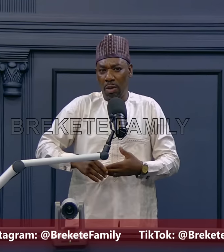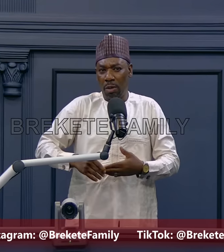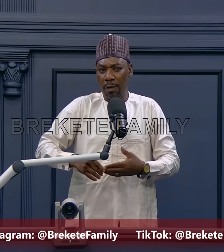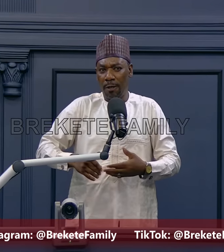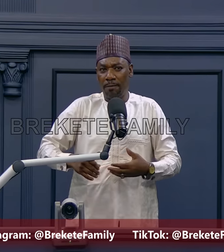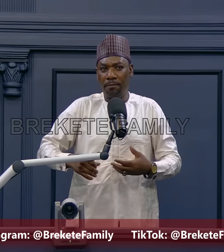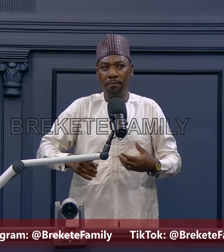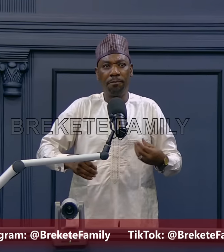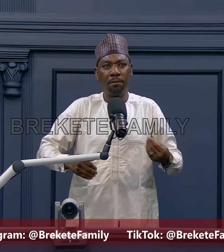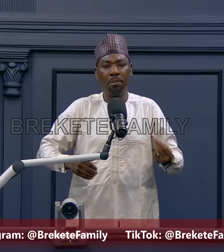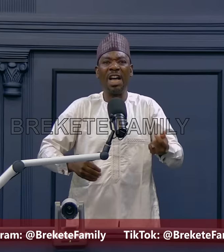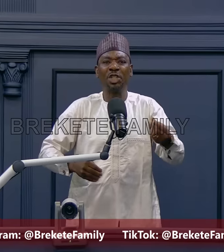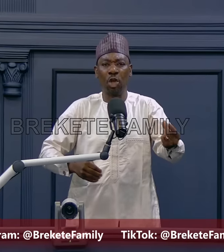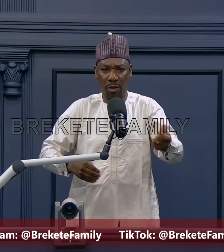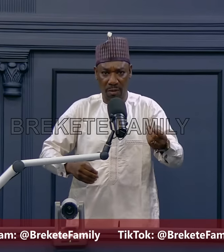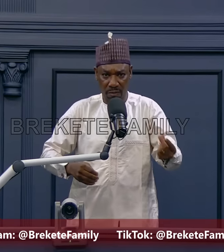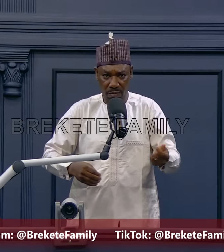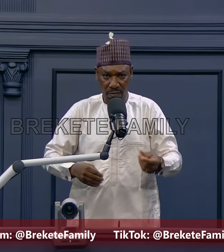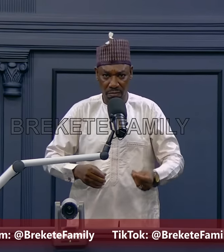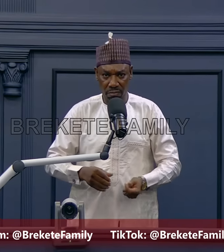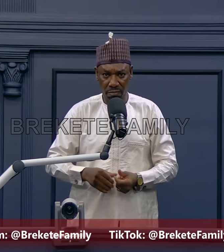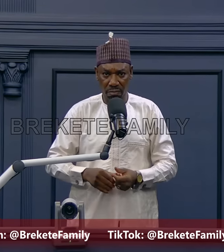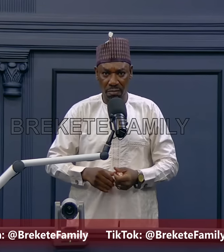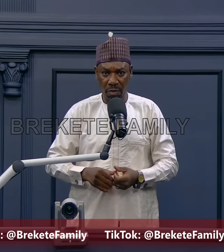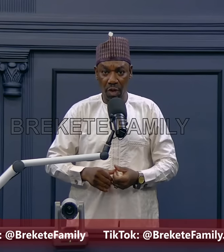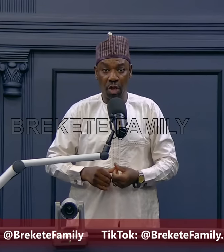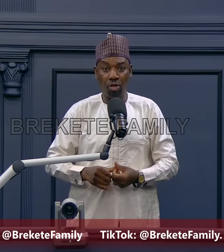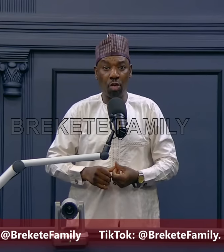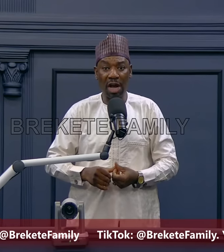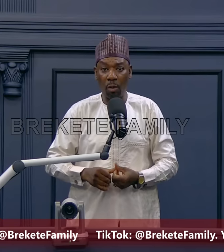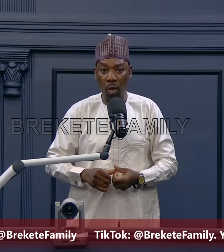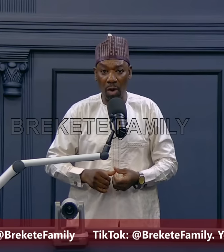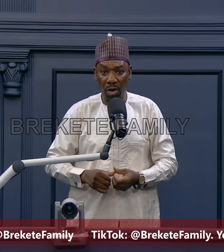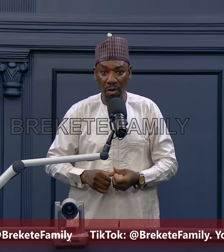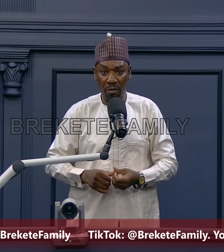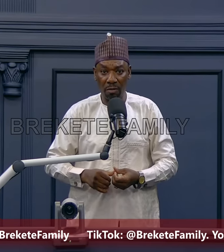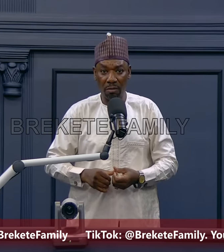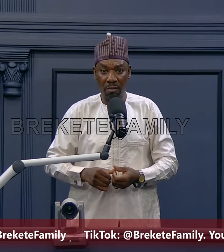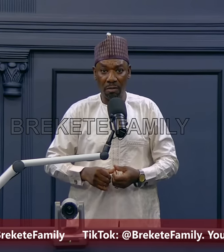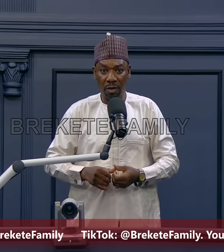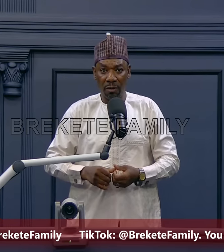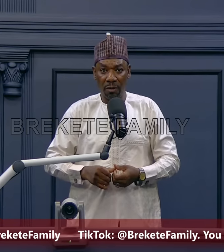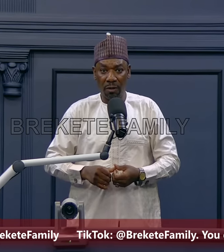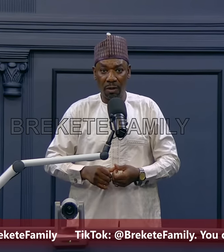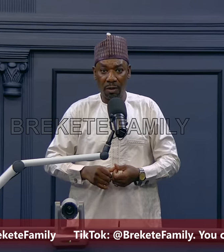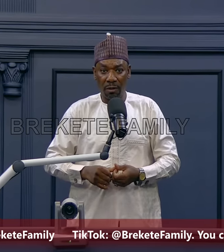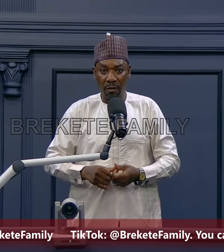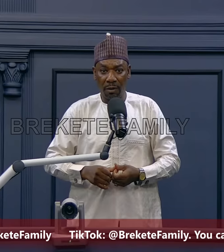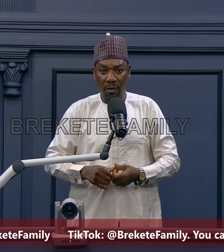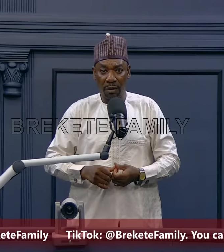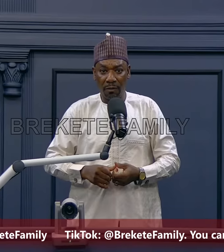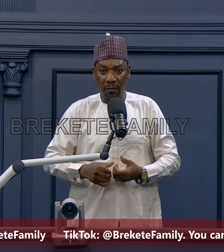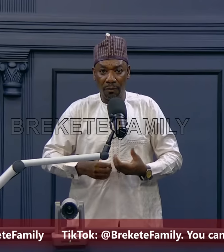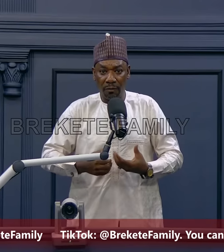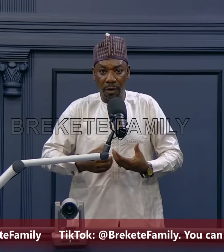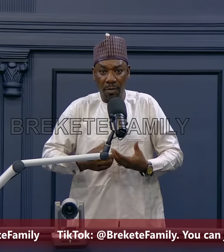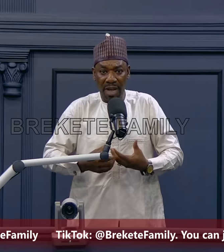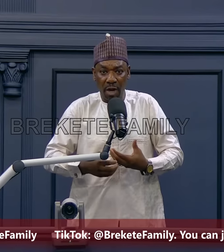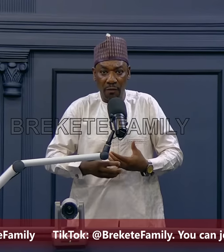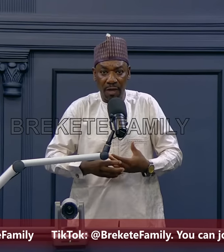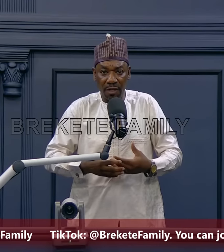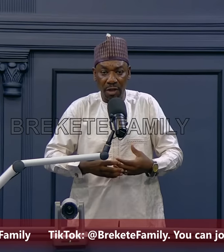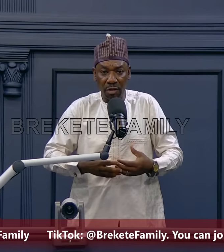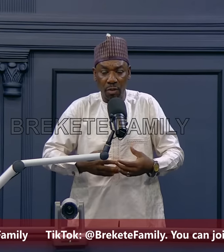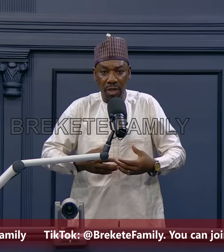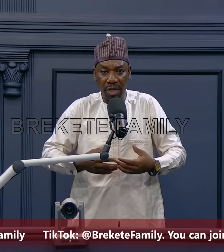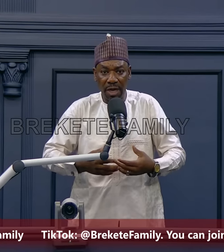carry Um passion they do her work from